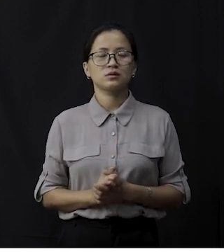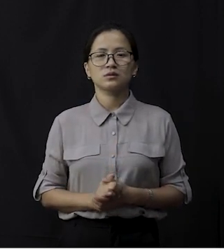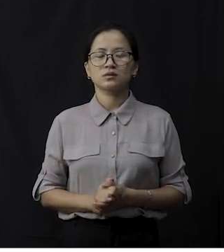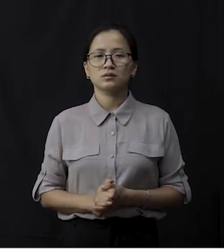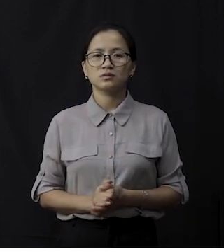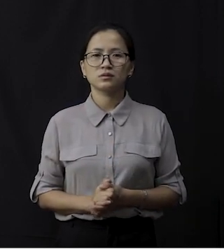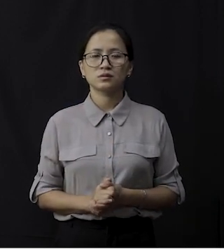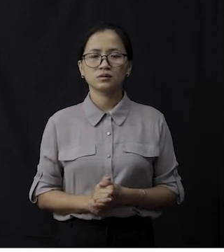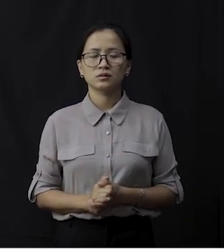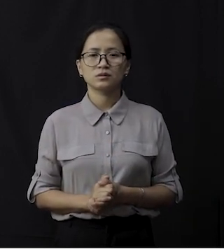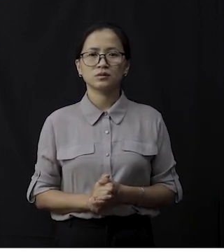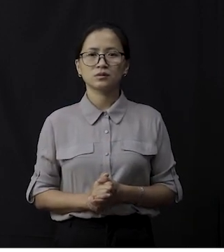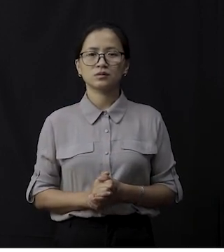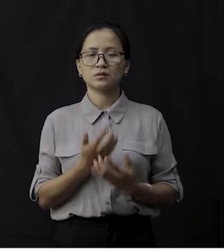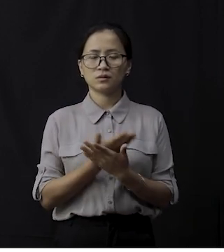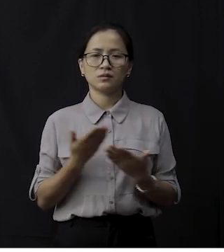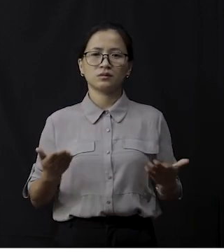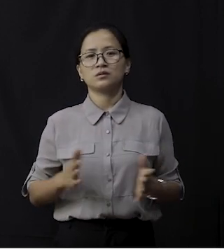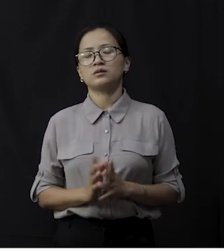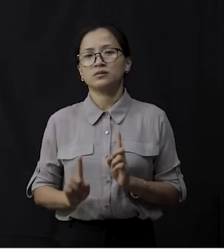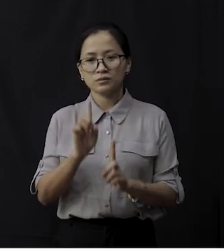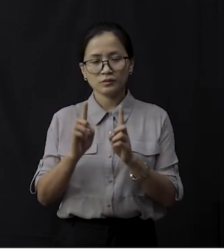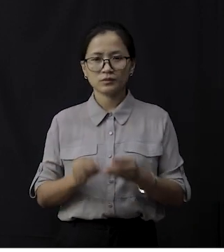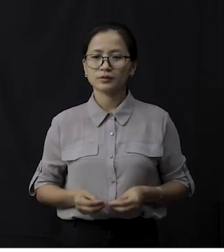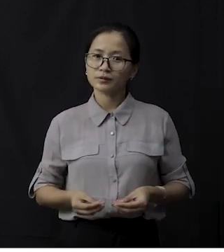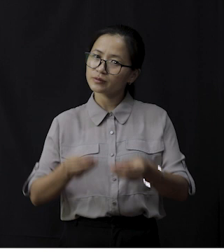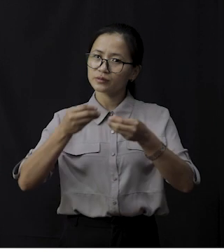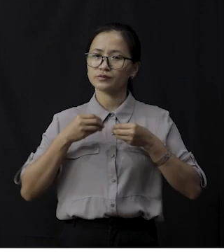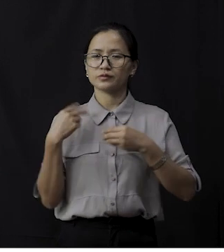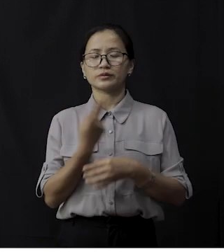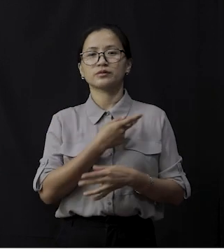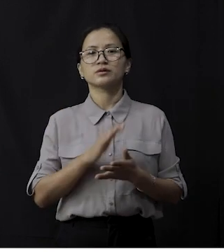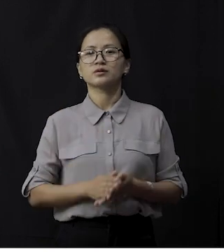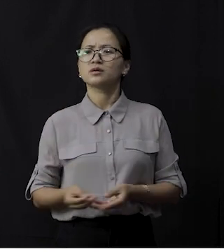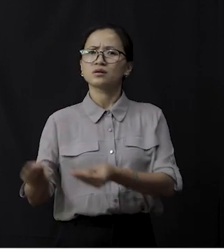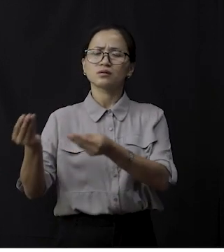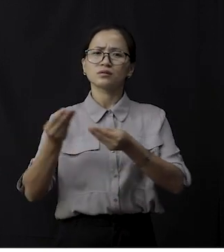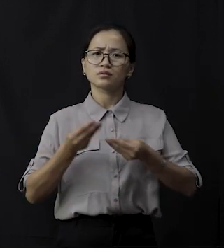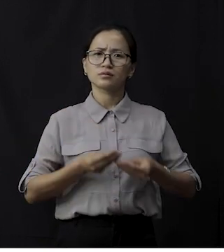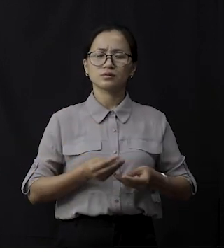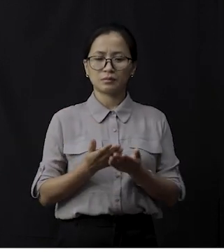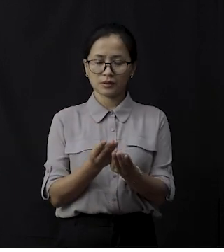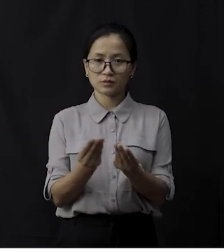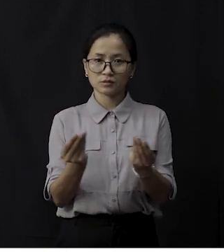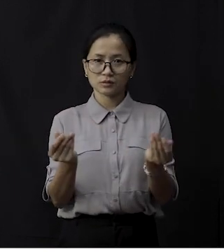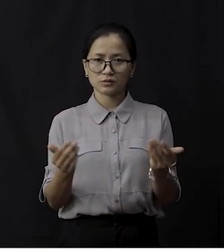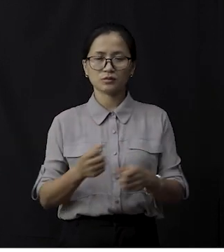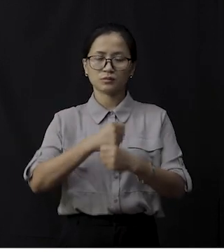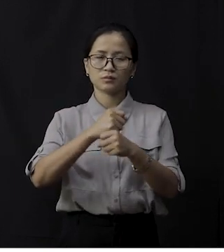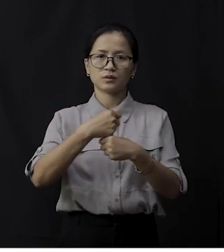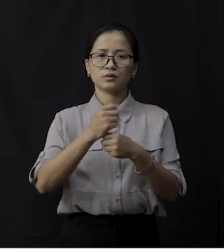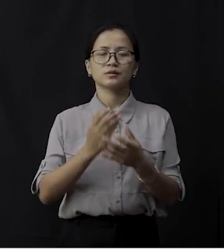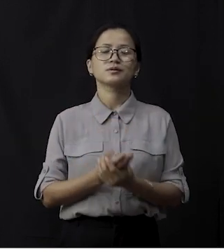yes, another product that plants give us is plants provide materials to make, what